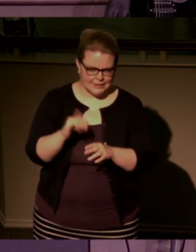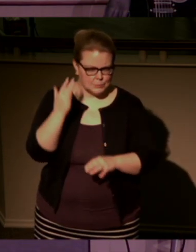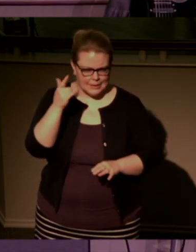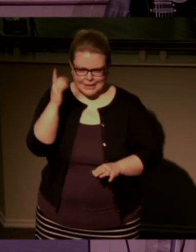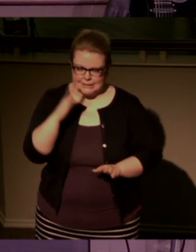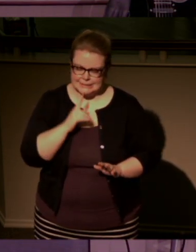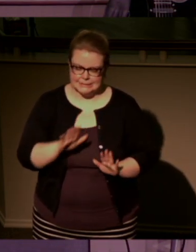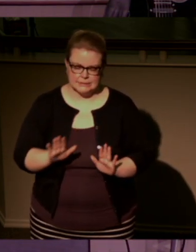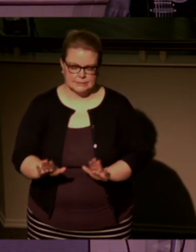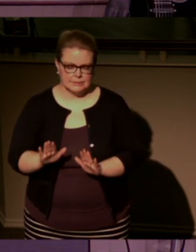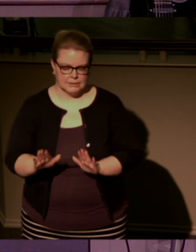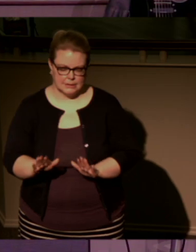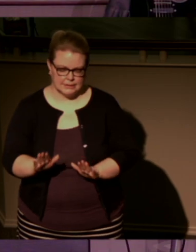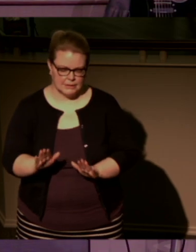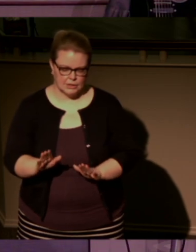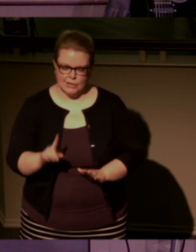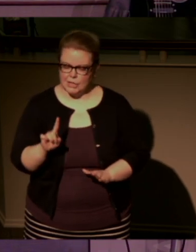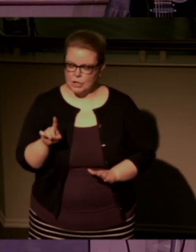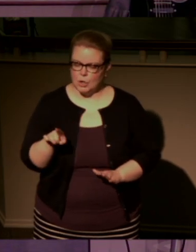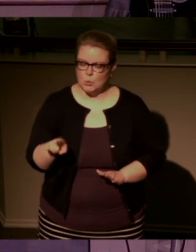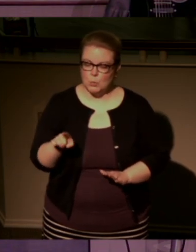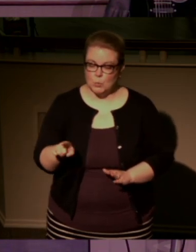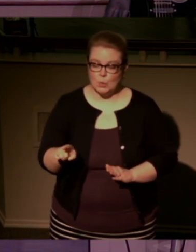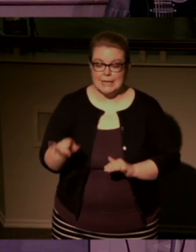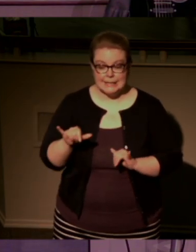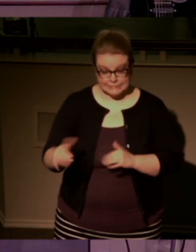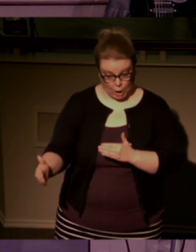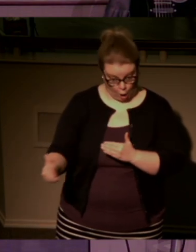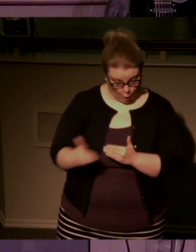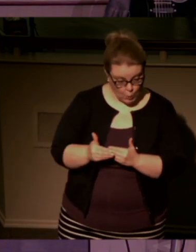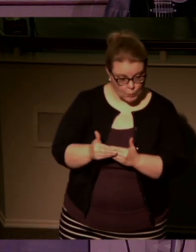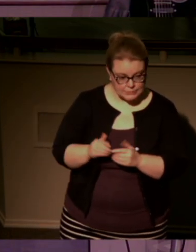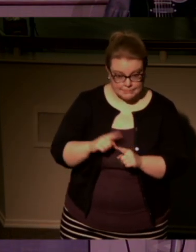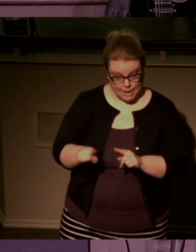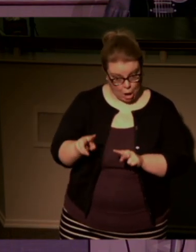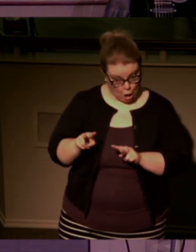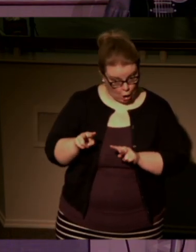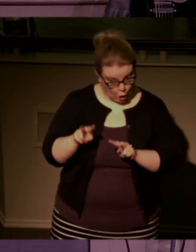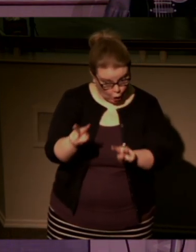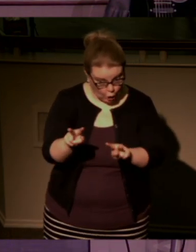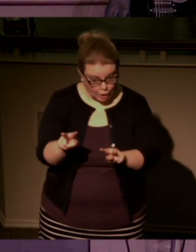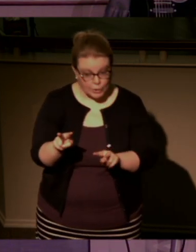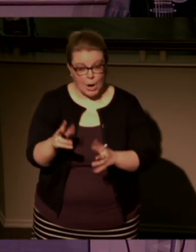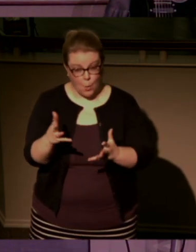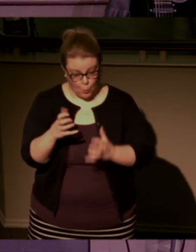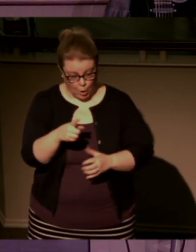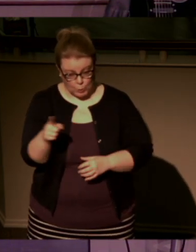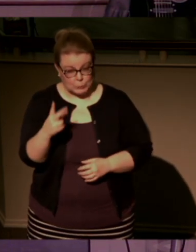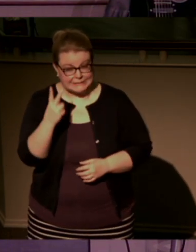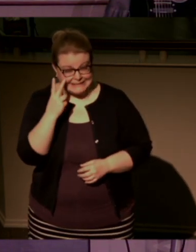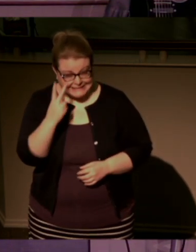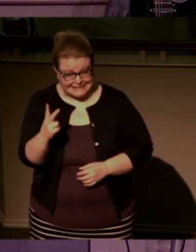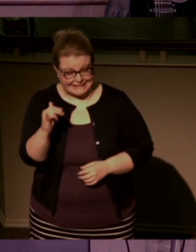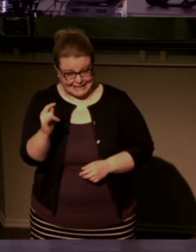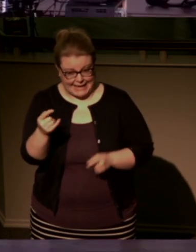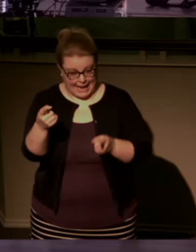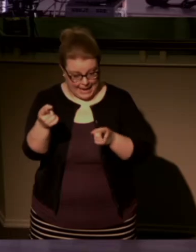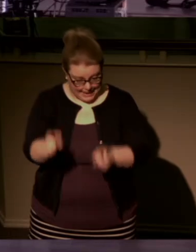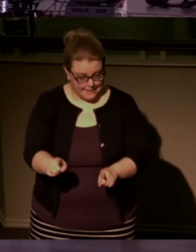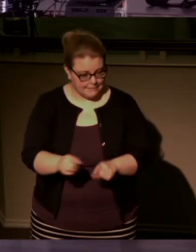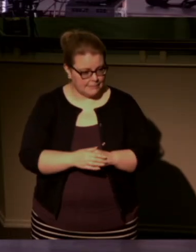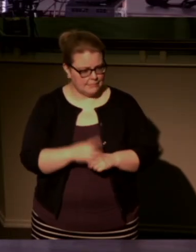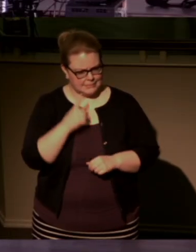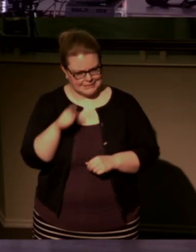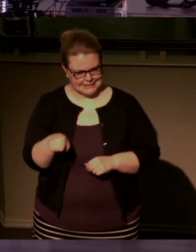hey, listen, front stage, you want to turn that way because you need to see this happen. Because they're